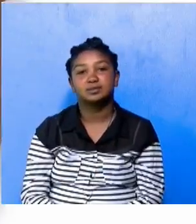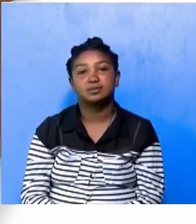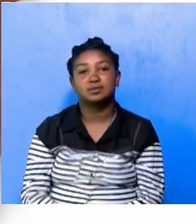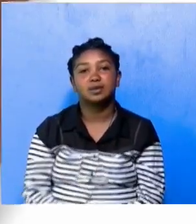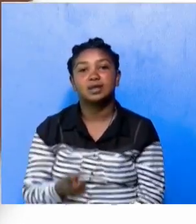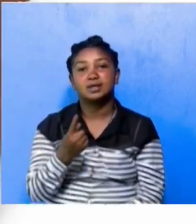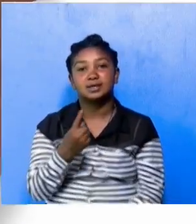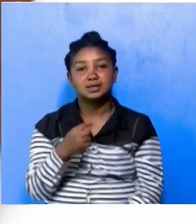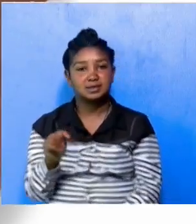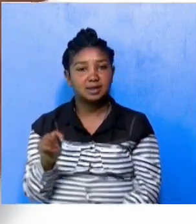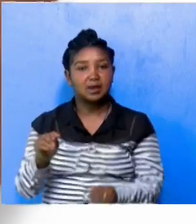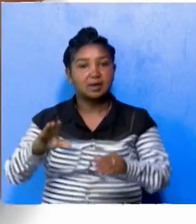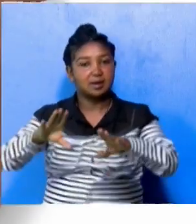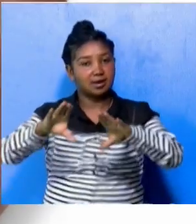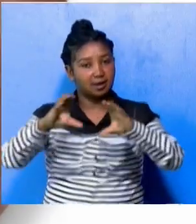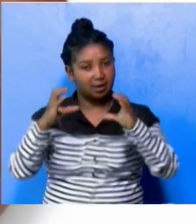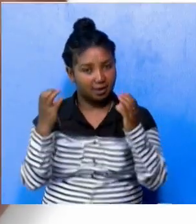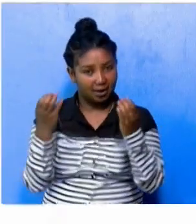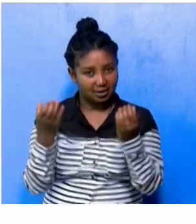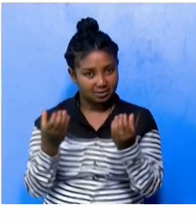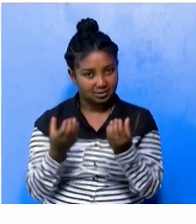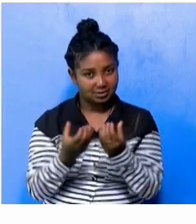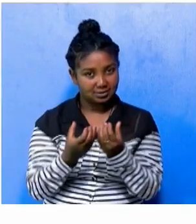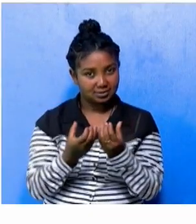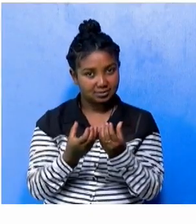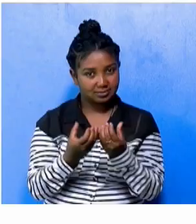the class